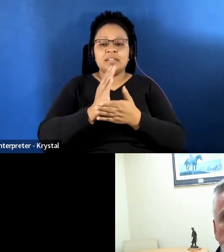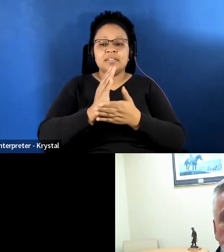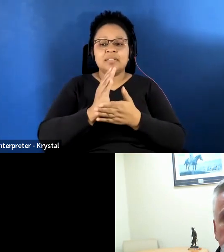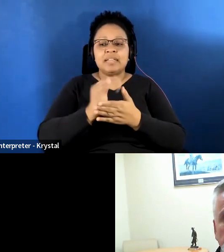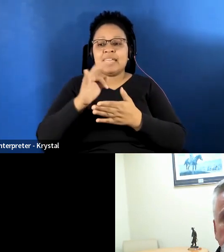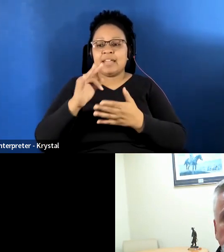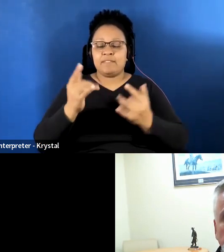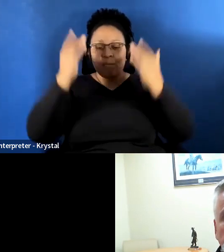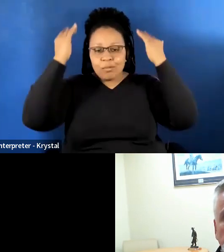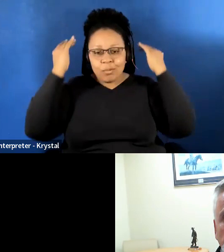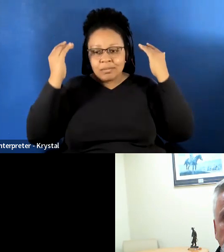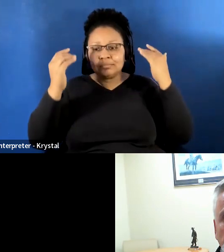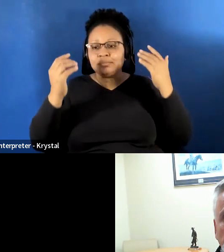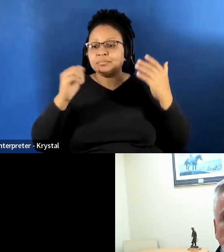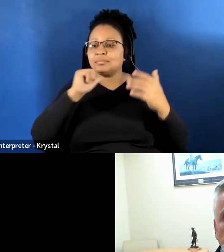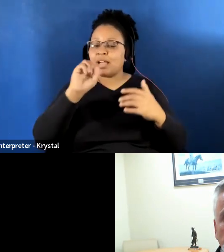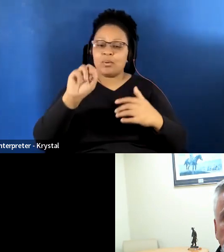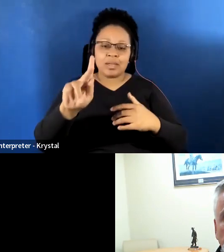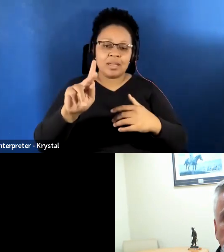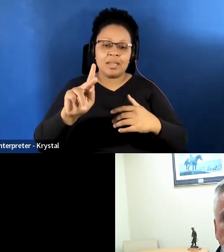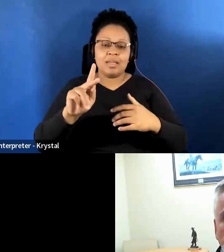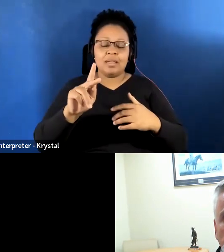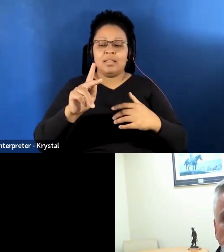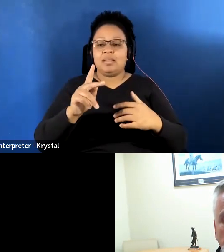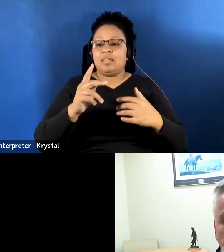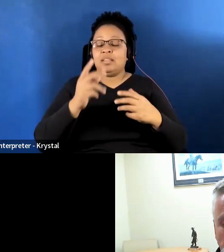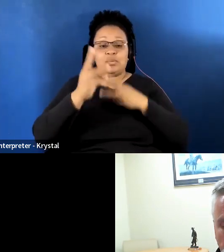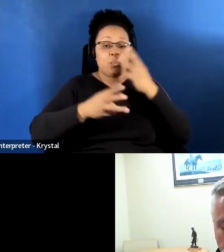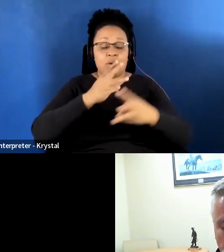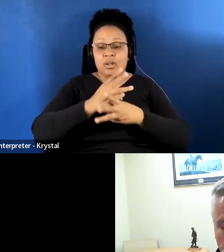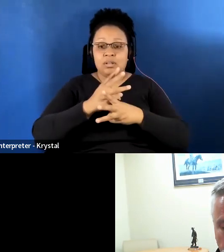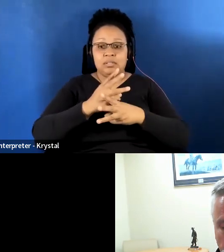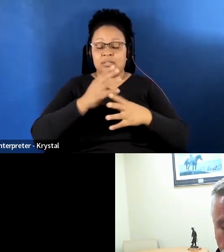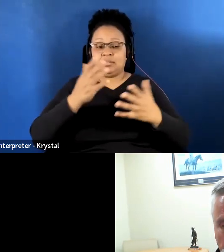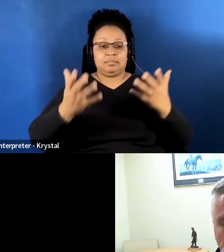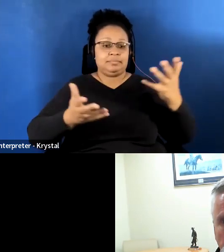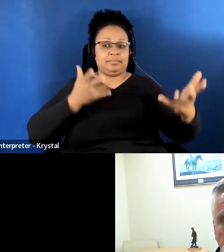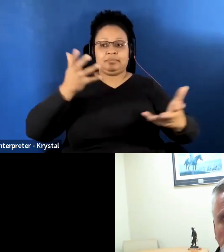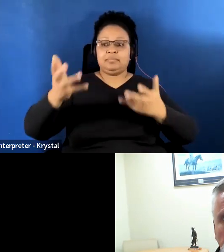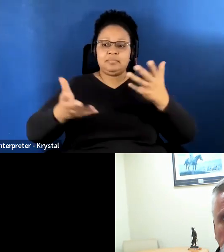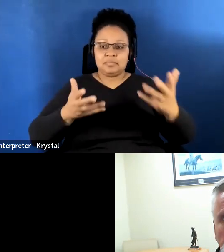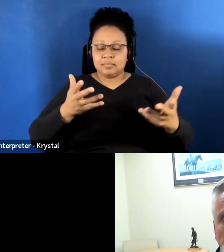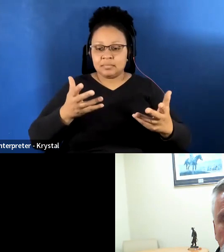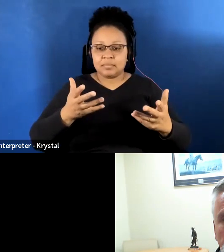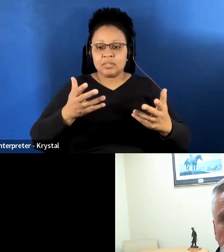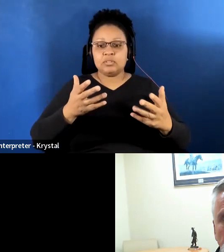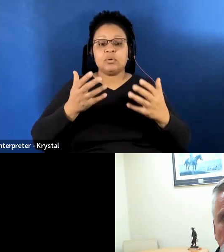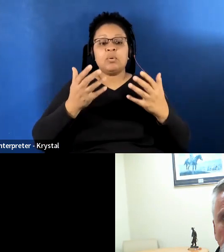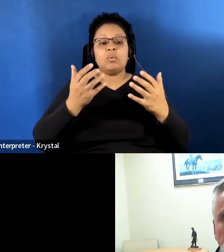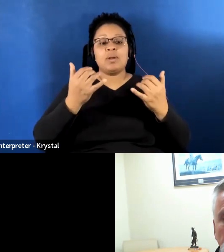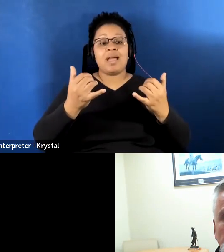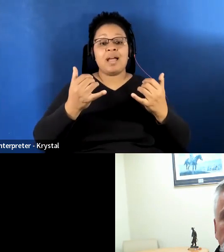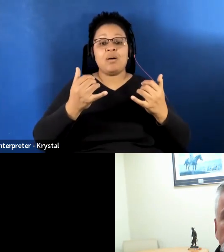okay right now. There's a lot of uncertainty in this world, and being a leader right now